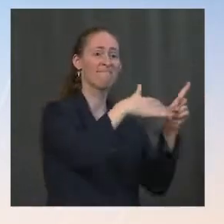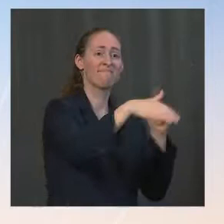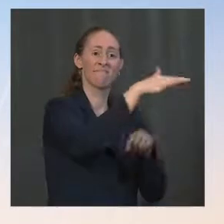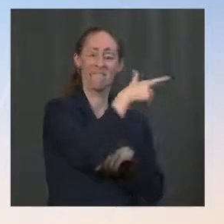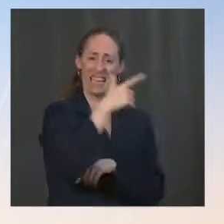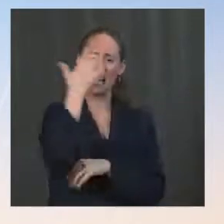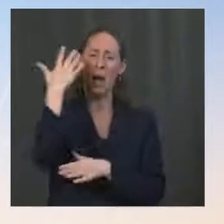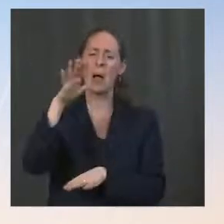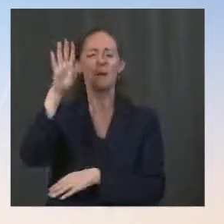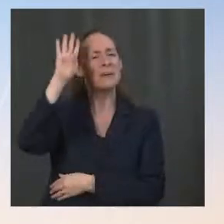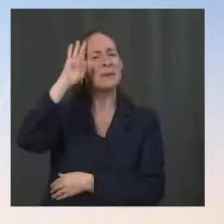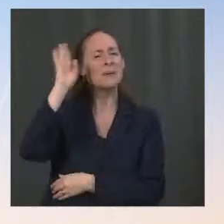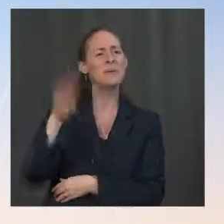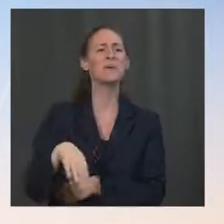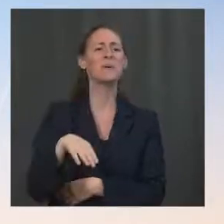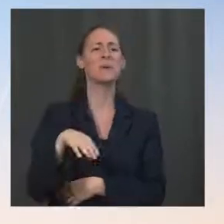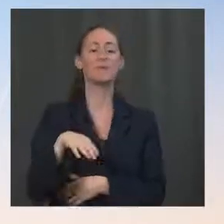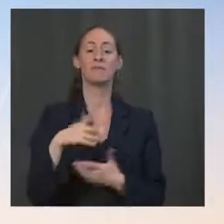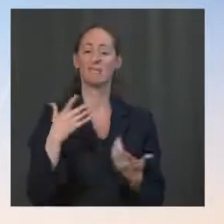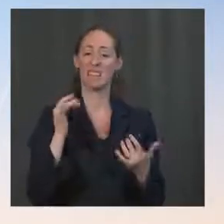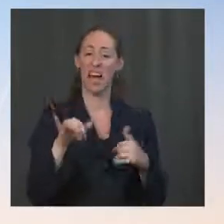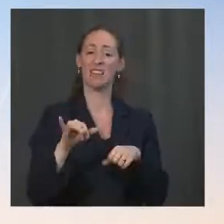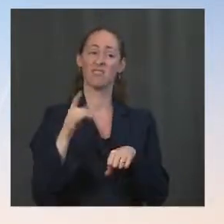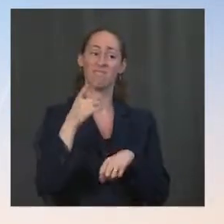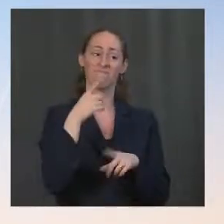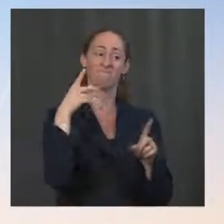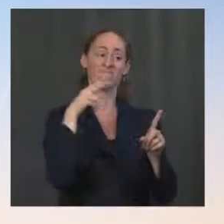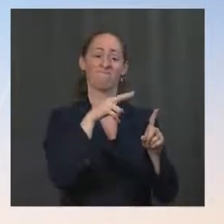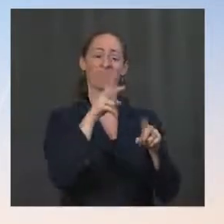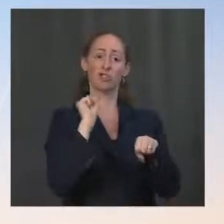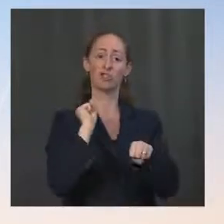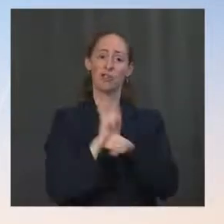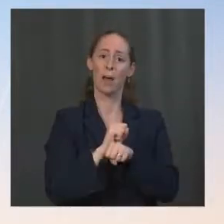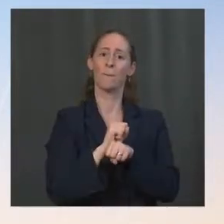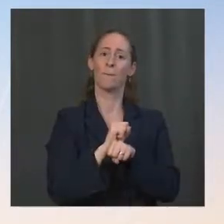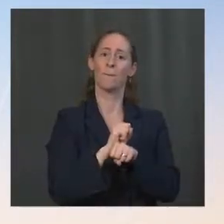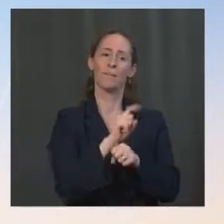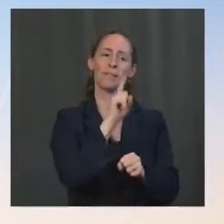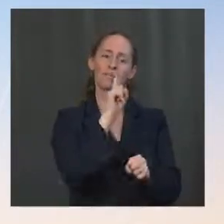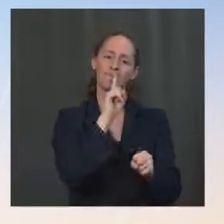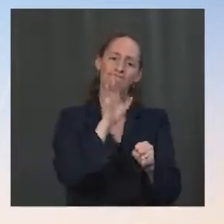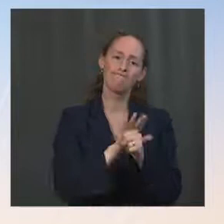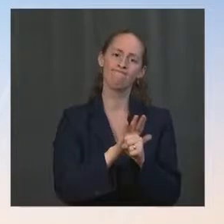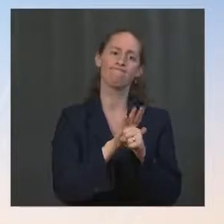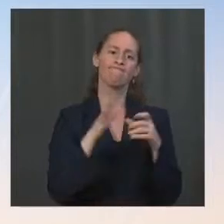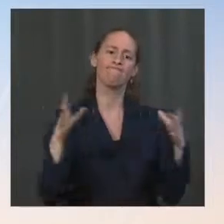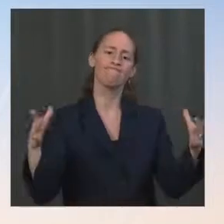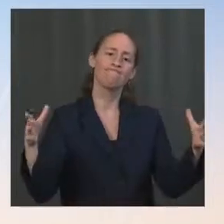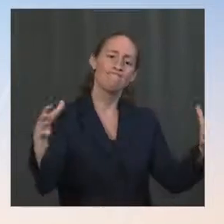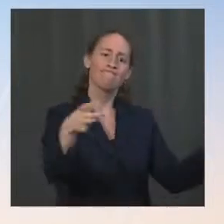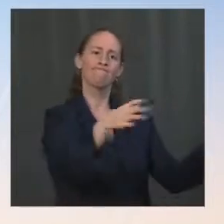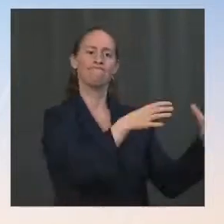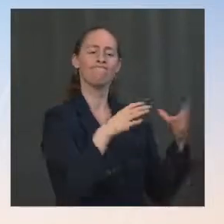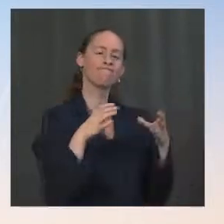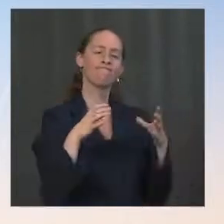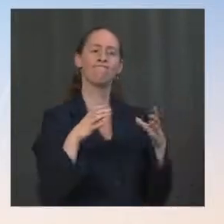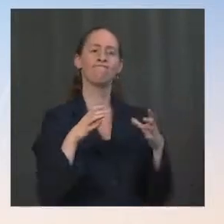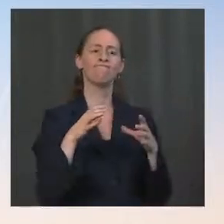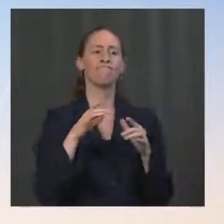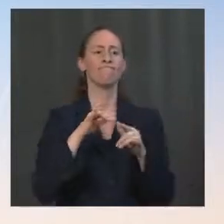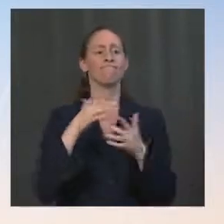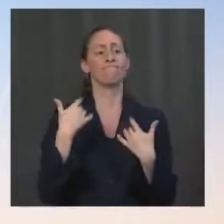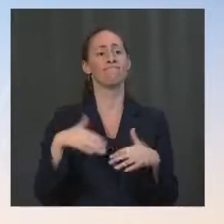And they work to implement plans and put together plans that have force posture protection front and center. But when we're dealing